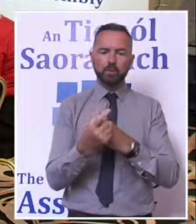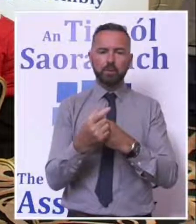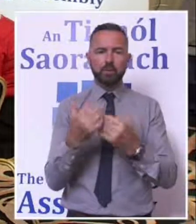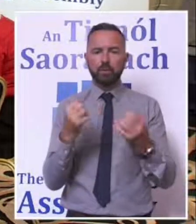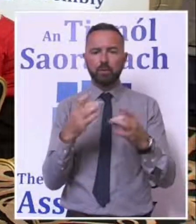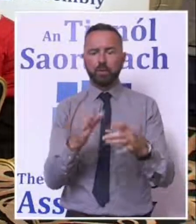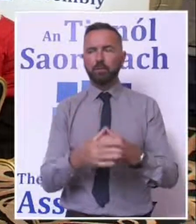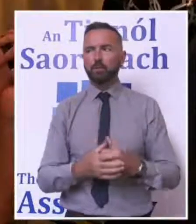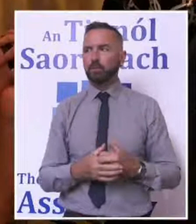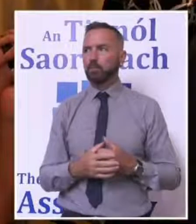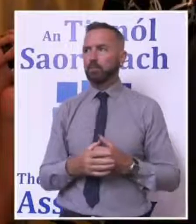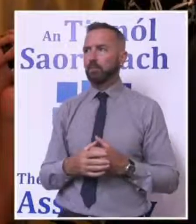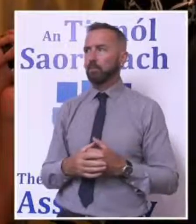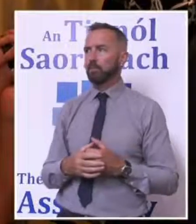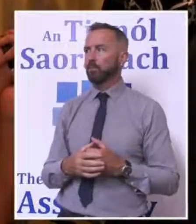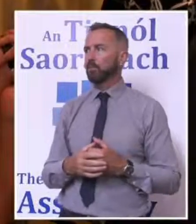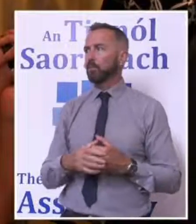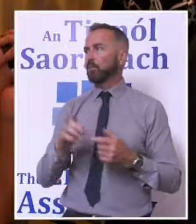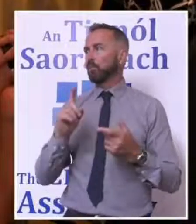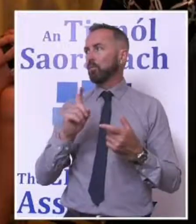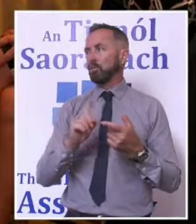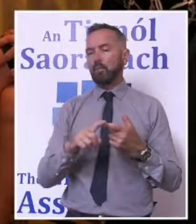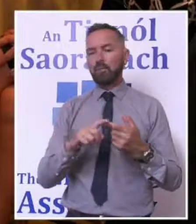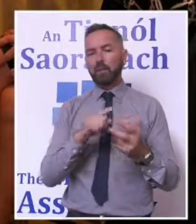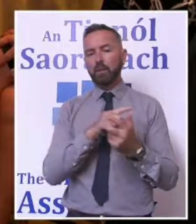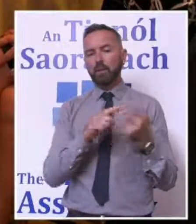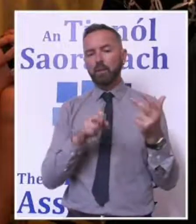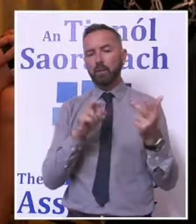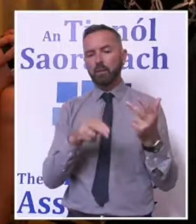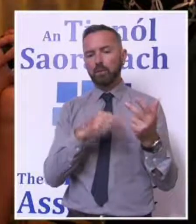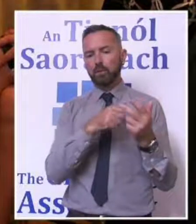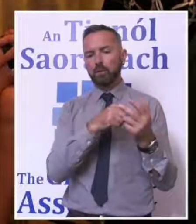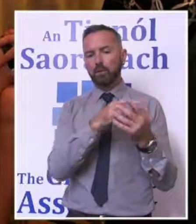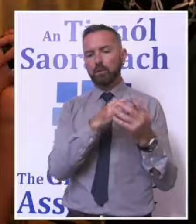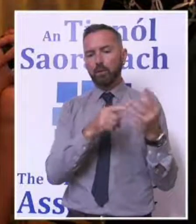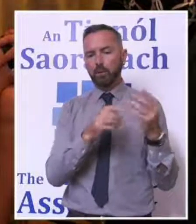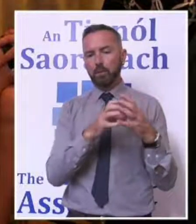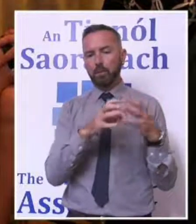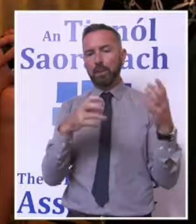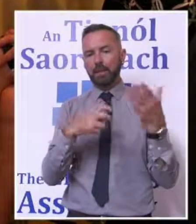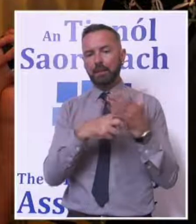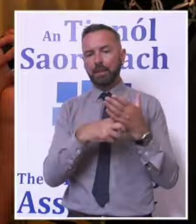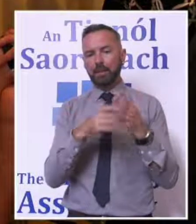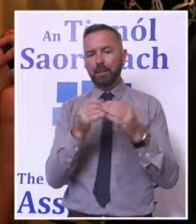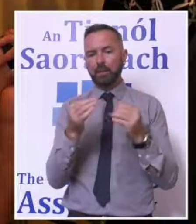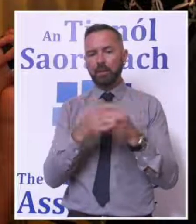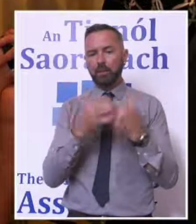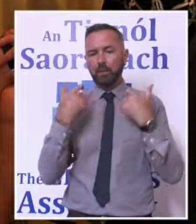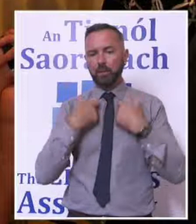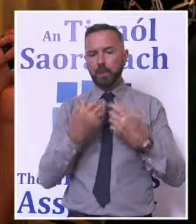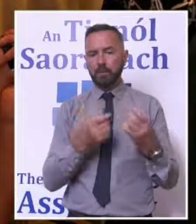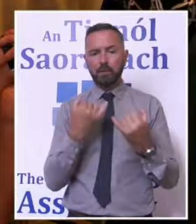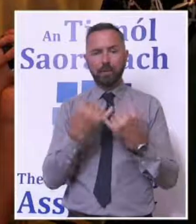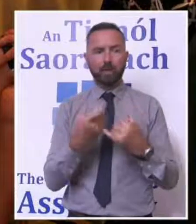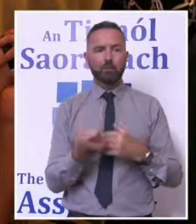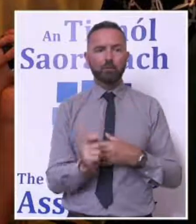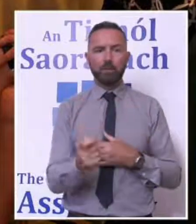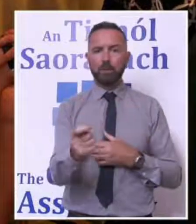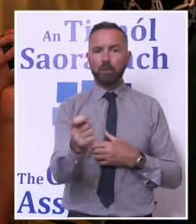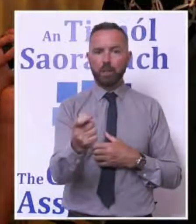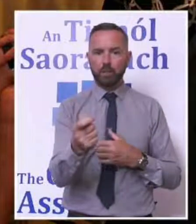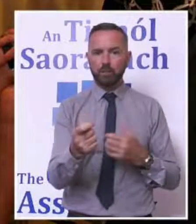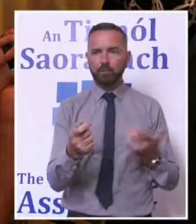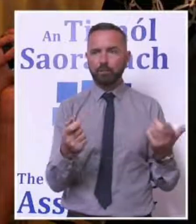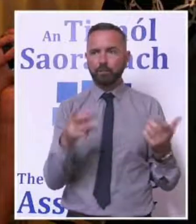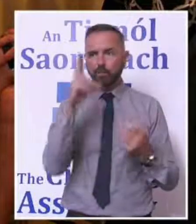all that. And then 3 or 4 big ticket items would be for the mayor, like transportation. And